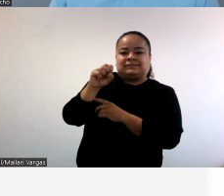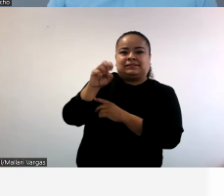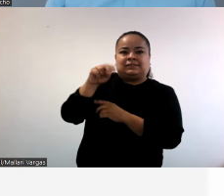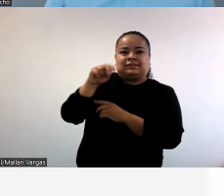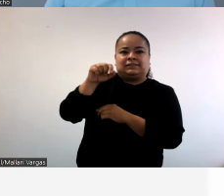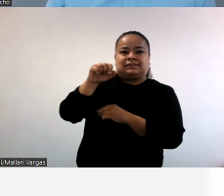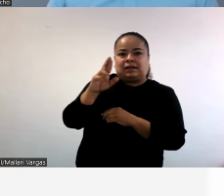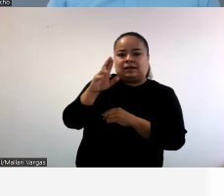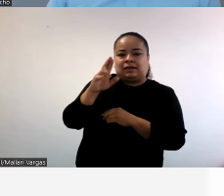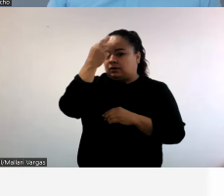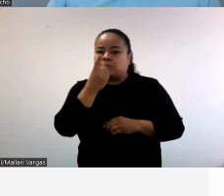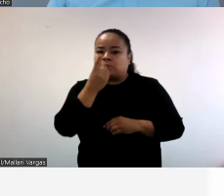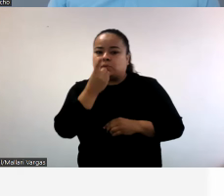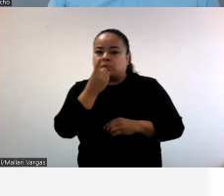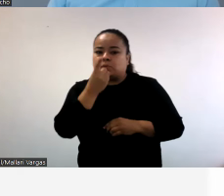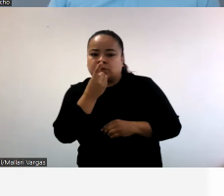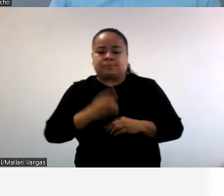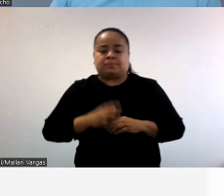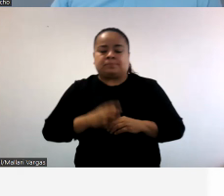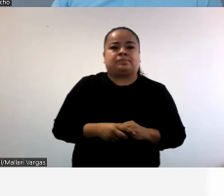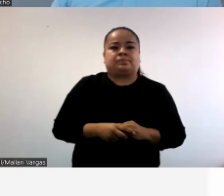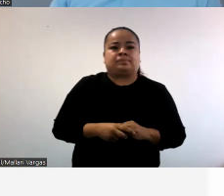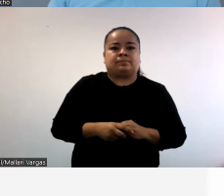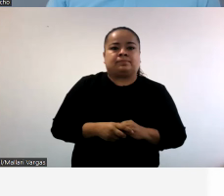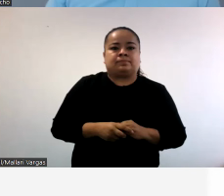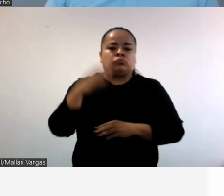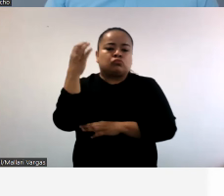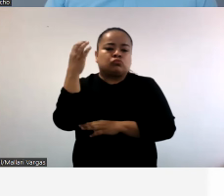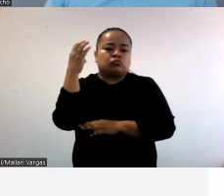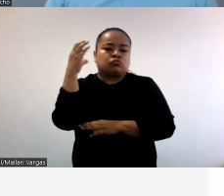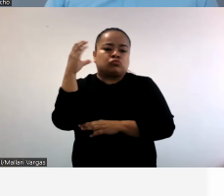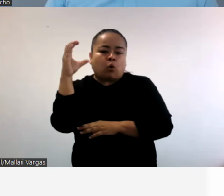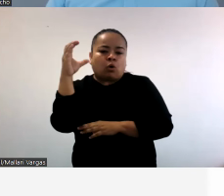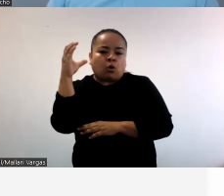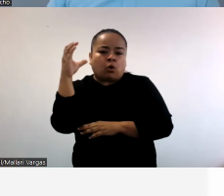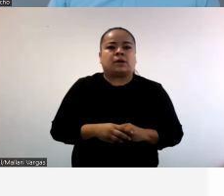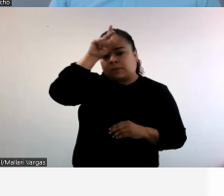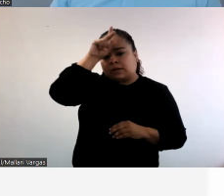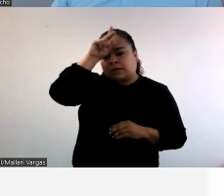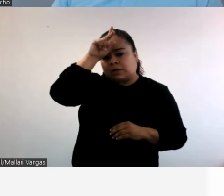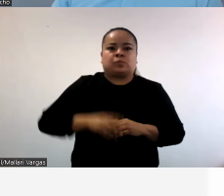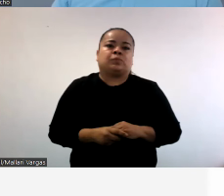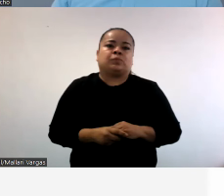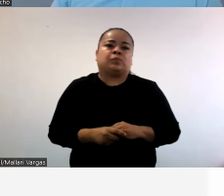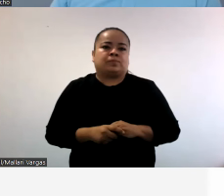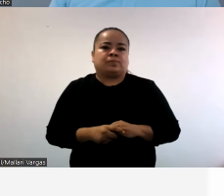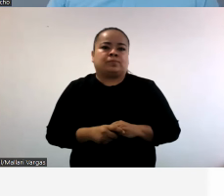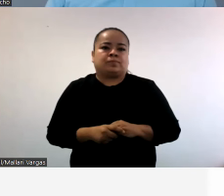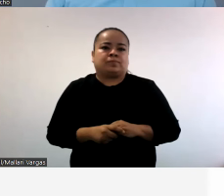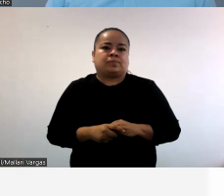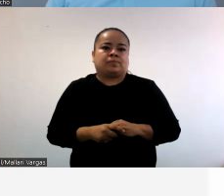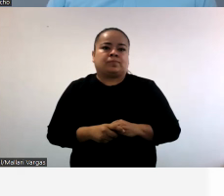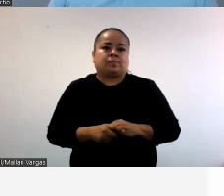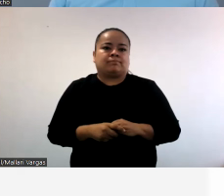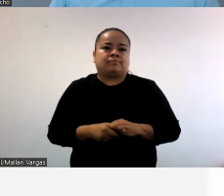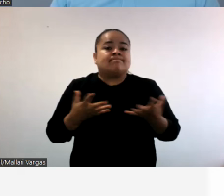And the Dominican Republic, from Lima, Peru, from Bolivia,